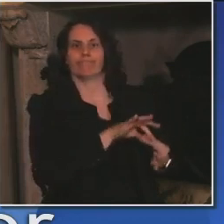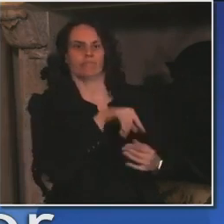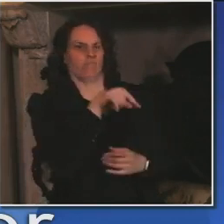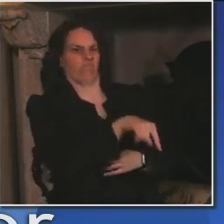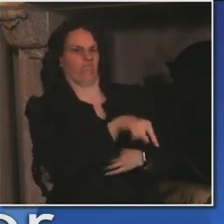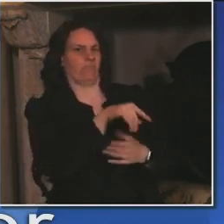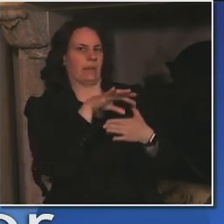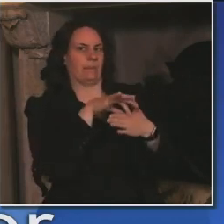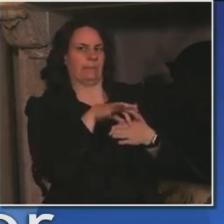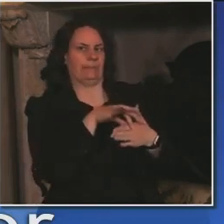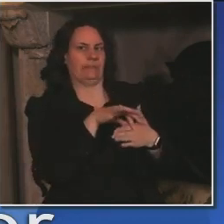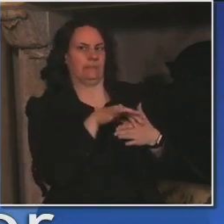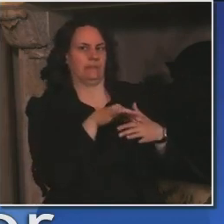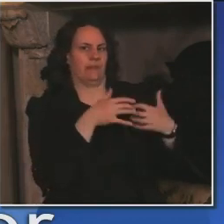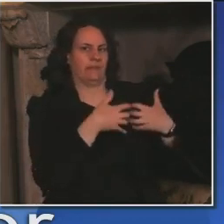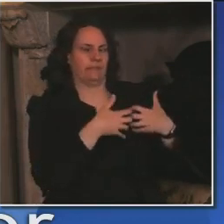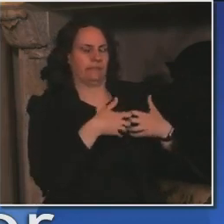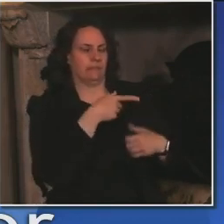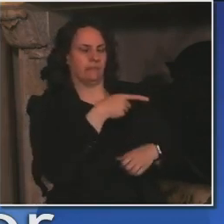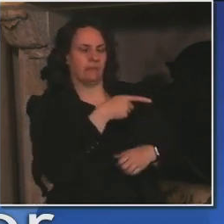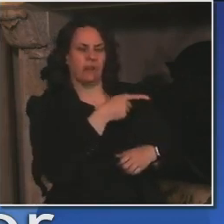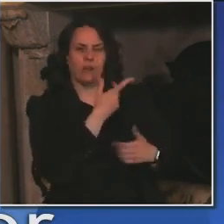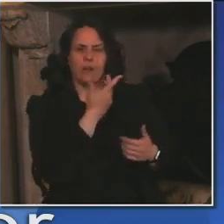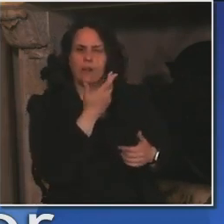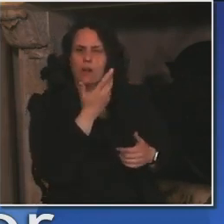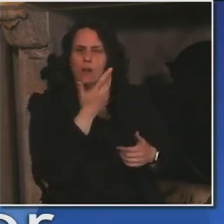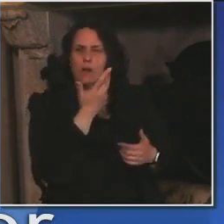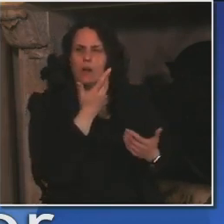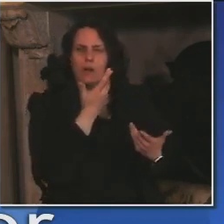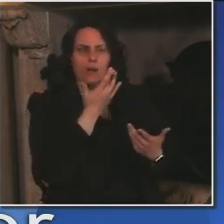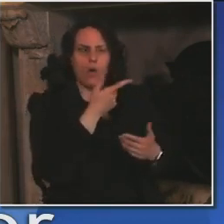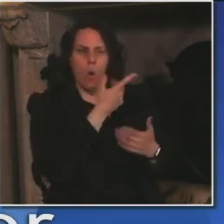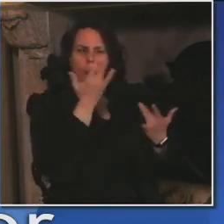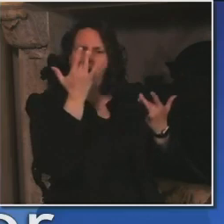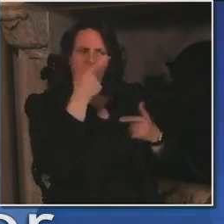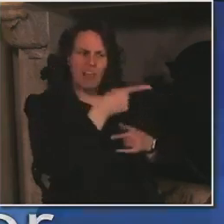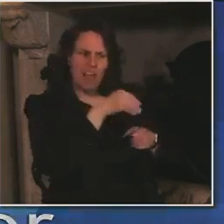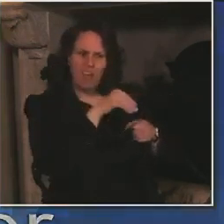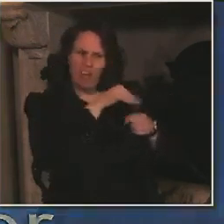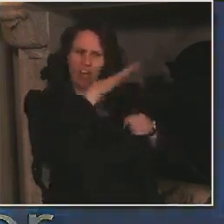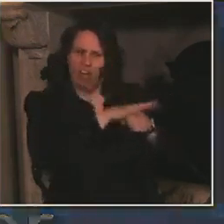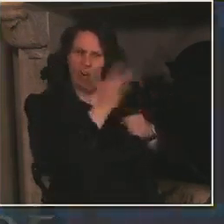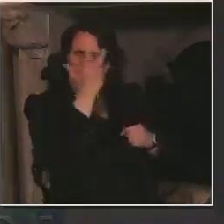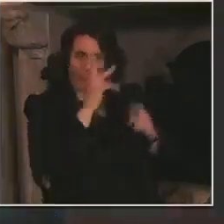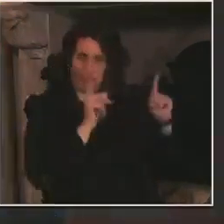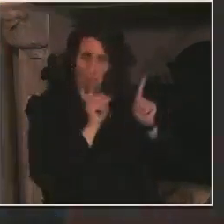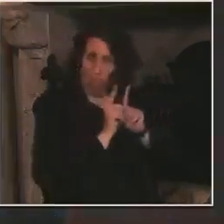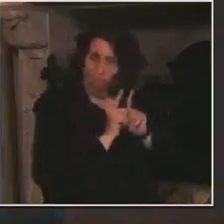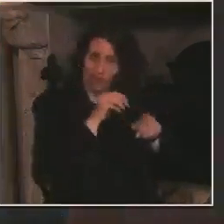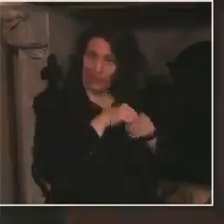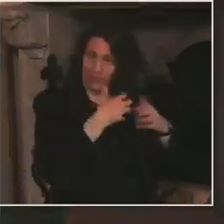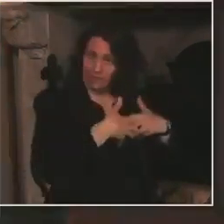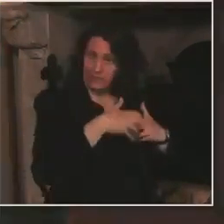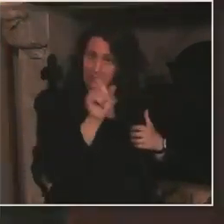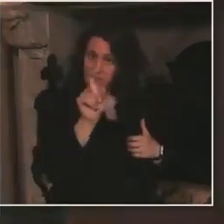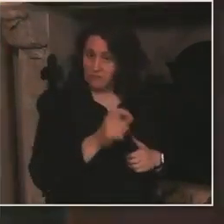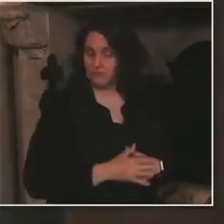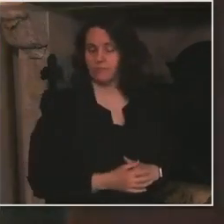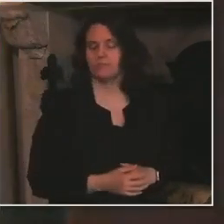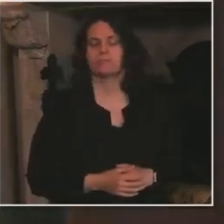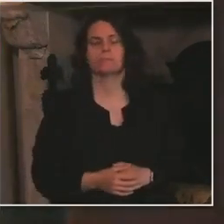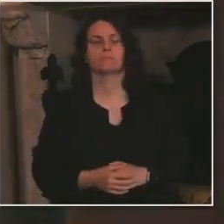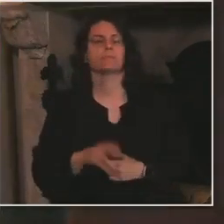mean, what do you think is causing this? So I do think it's accurate to say that the increase in